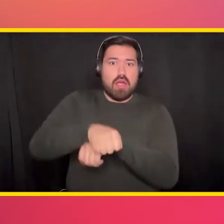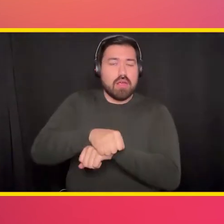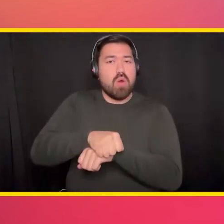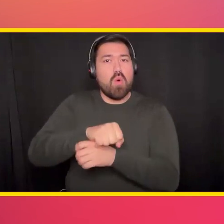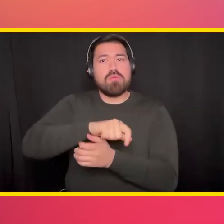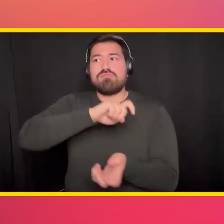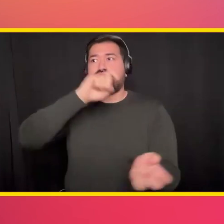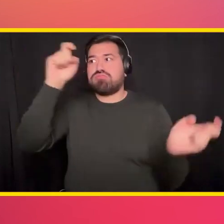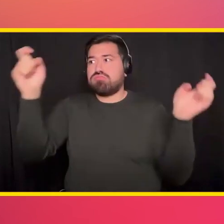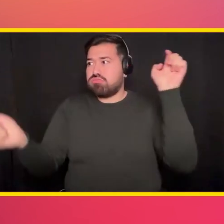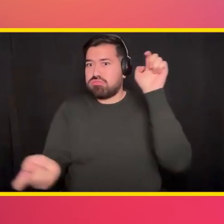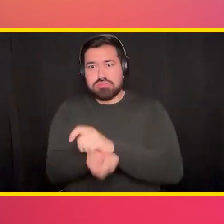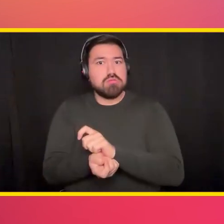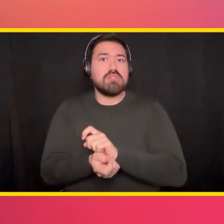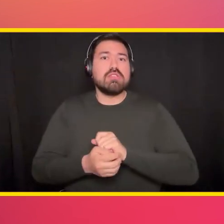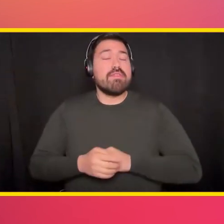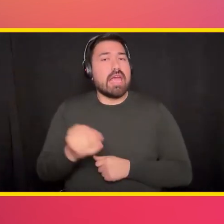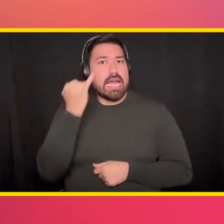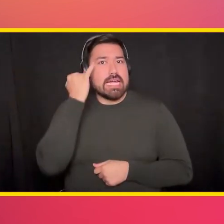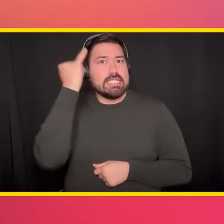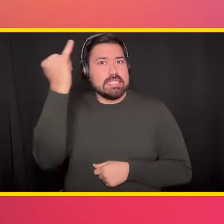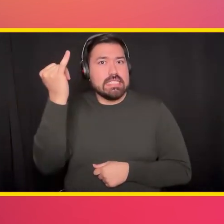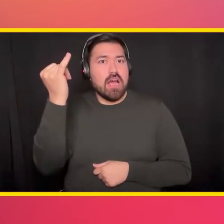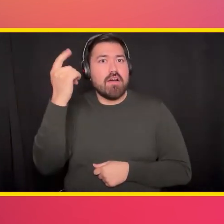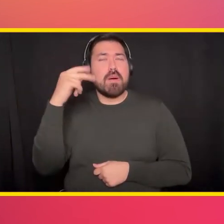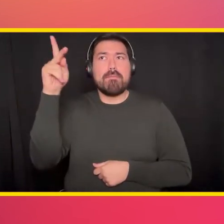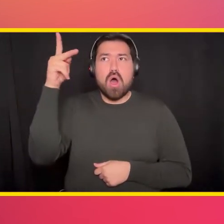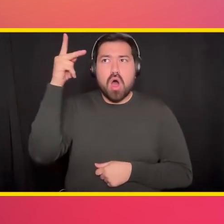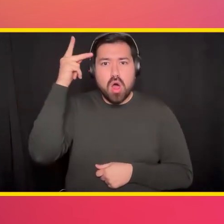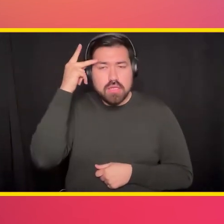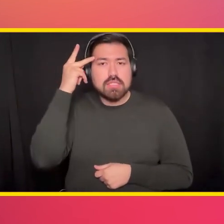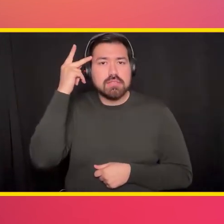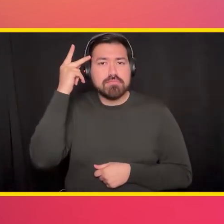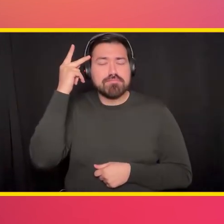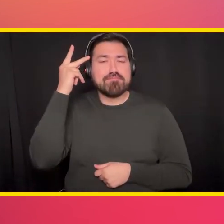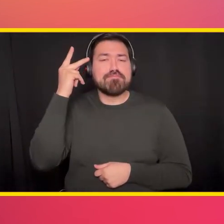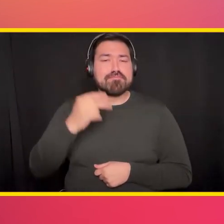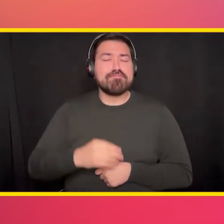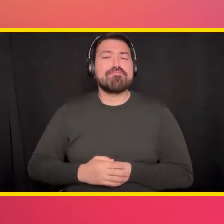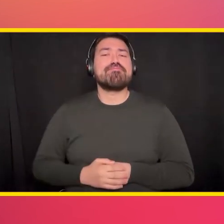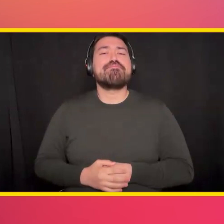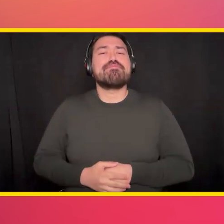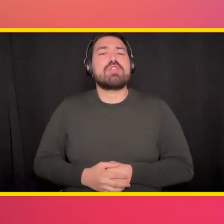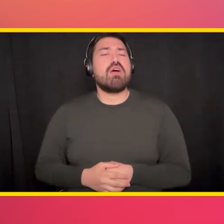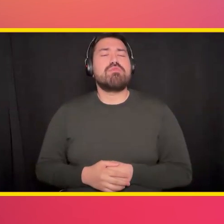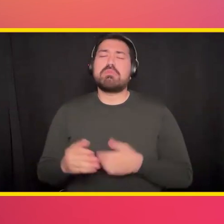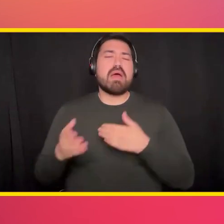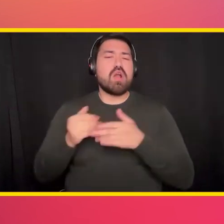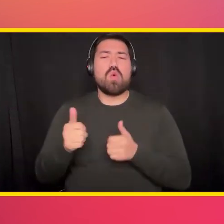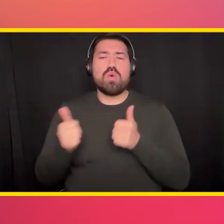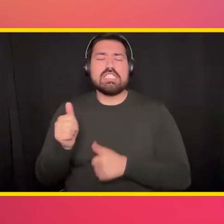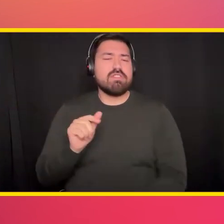Republican, the idea of a politic um, which way you are. If you